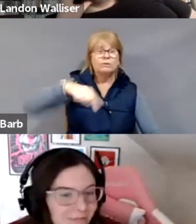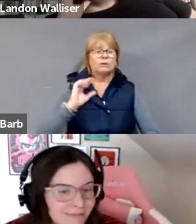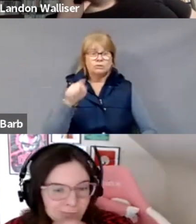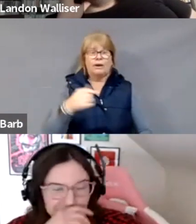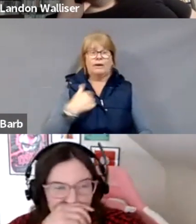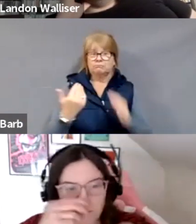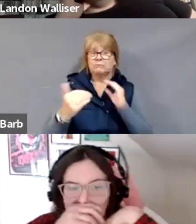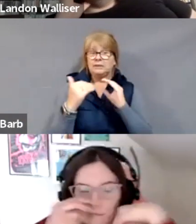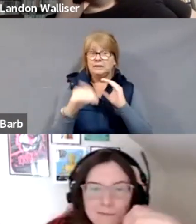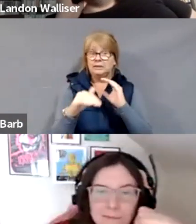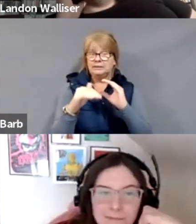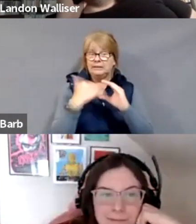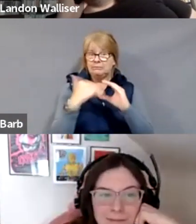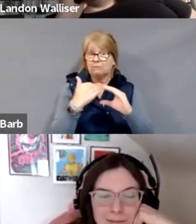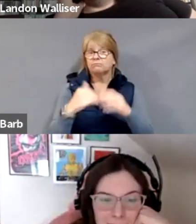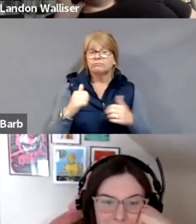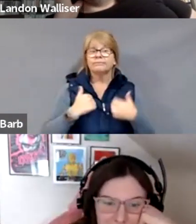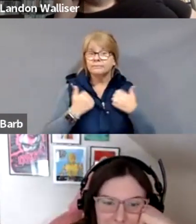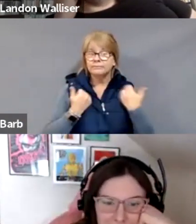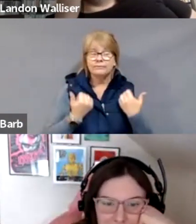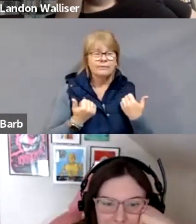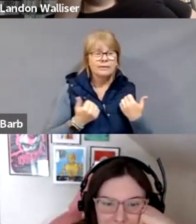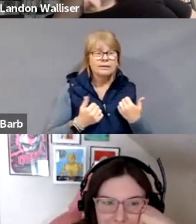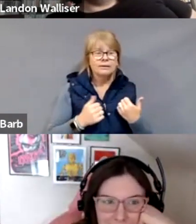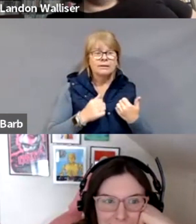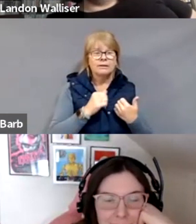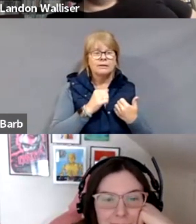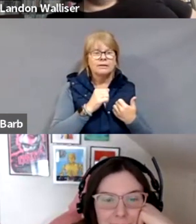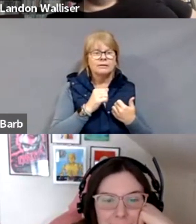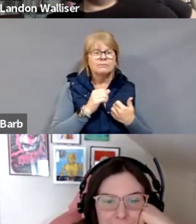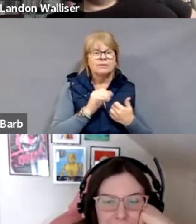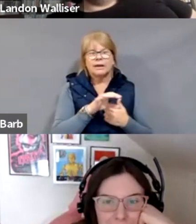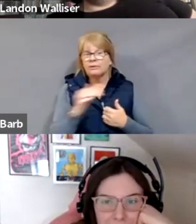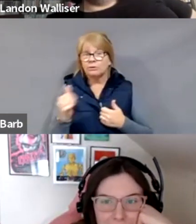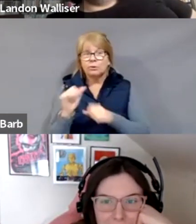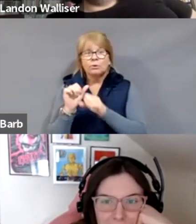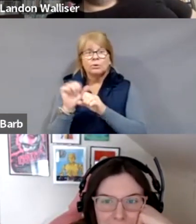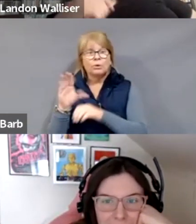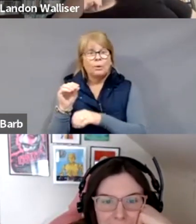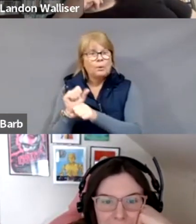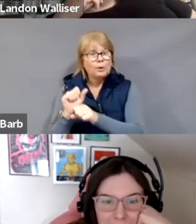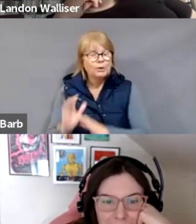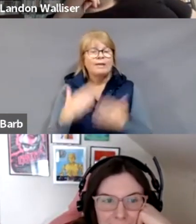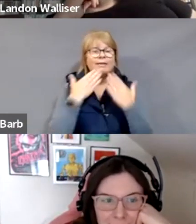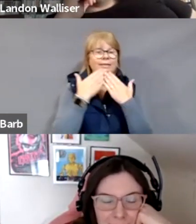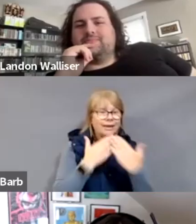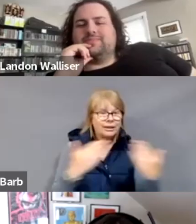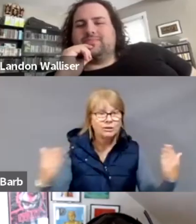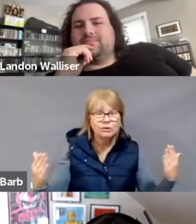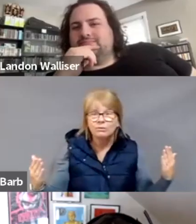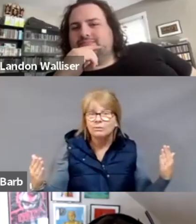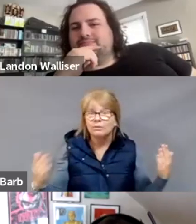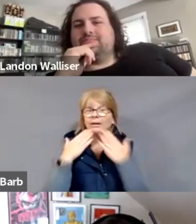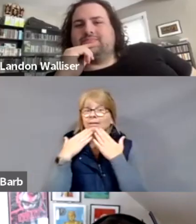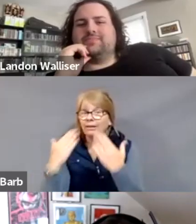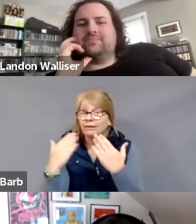there. I don't need to speak for my learned colleagues except to say thank you. And this is a room of learned colleagues.